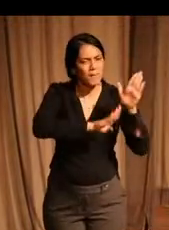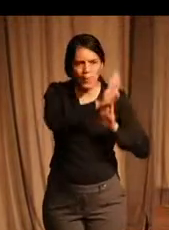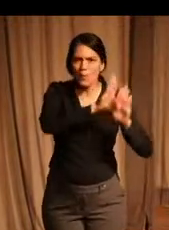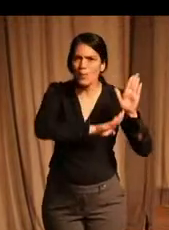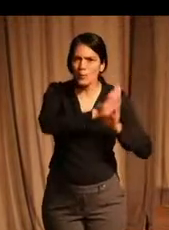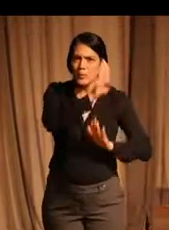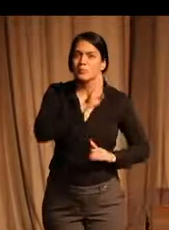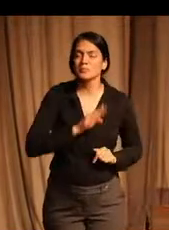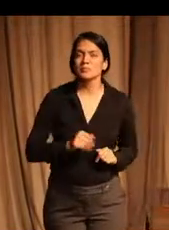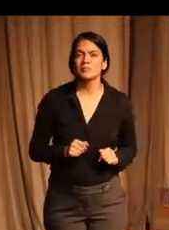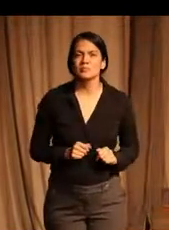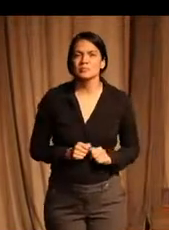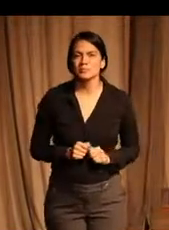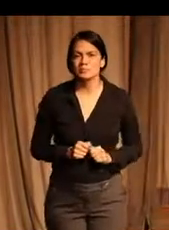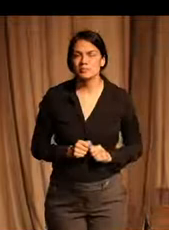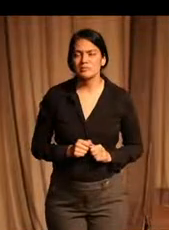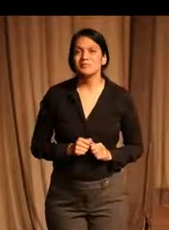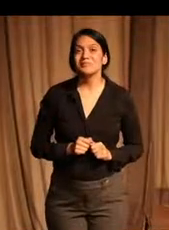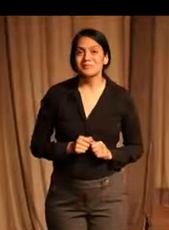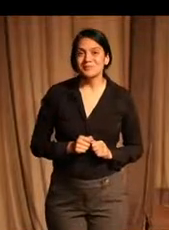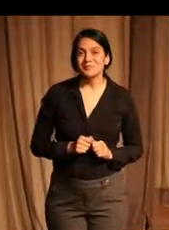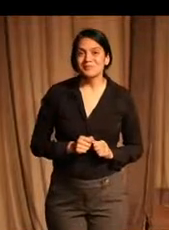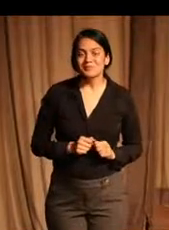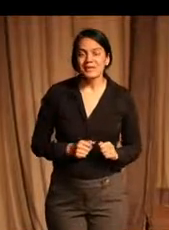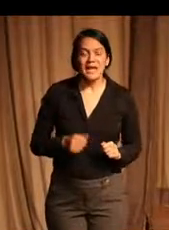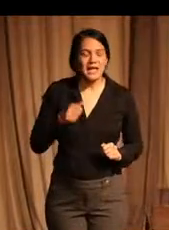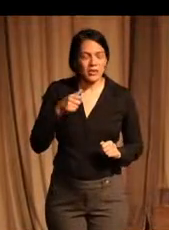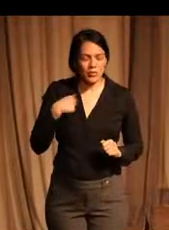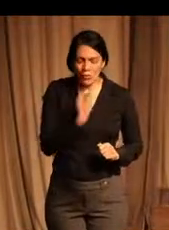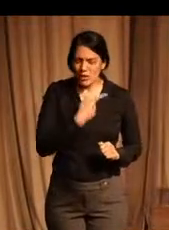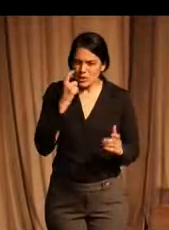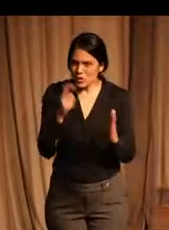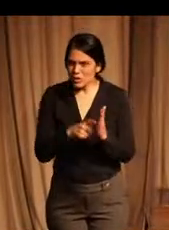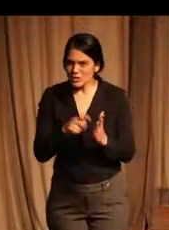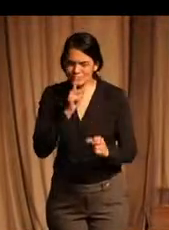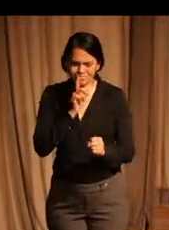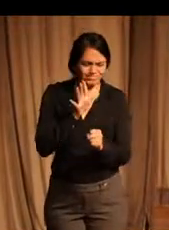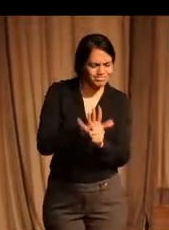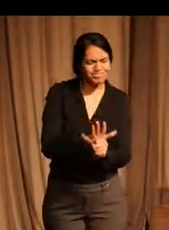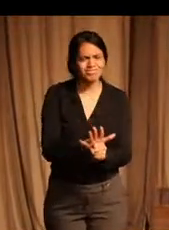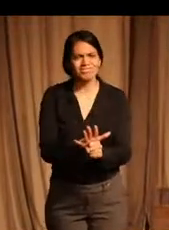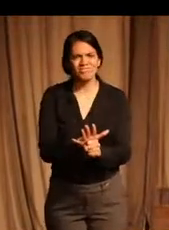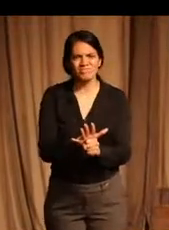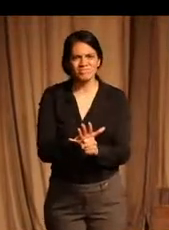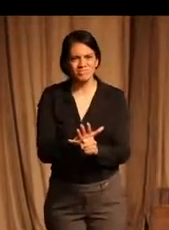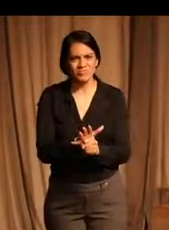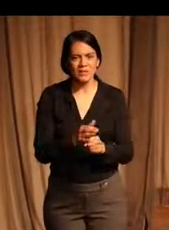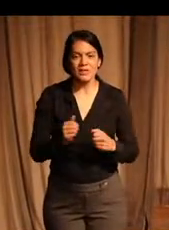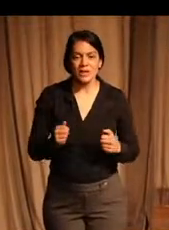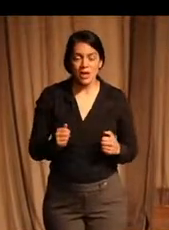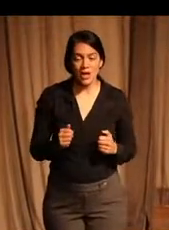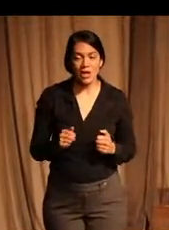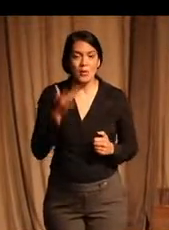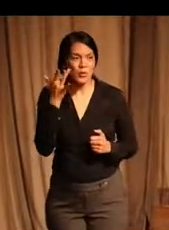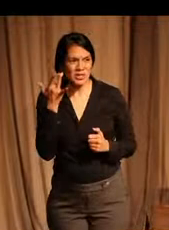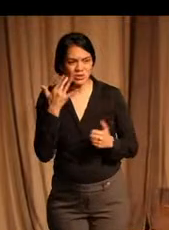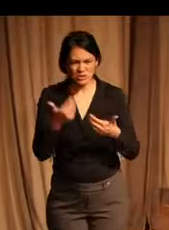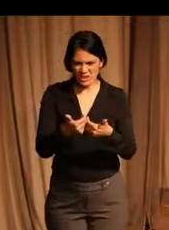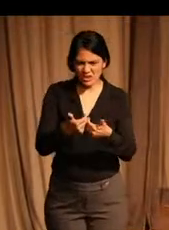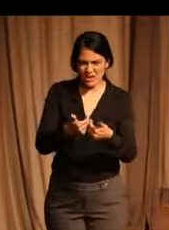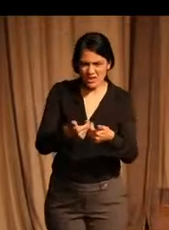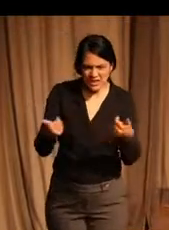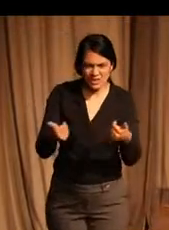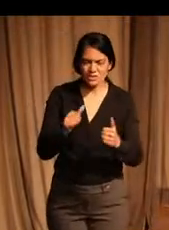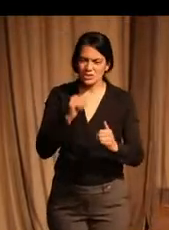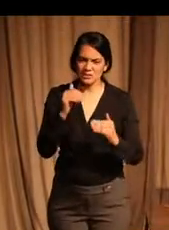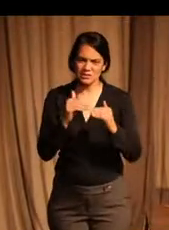of the, really, the commitment to racial segregation and inequality, right? The doubling down